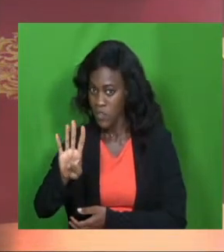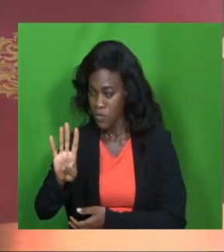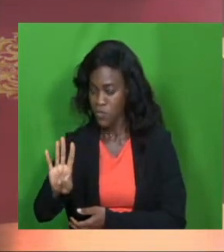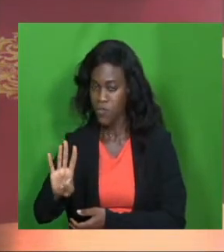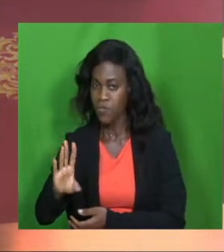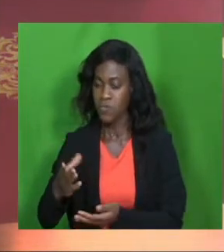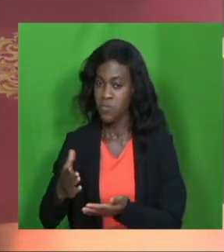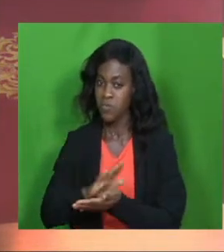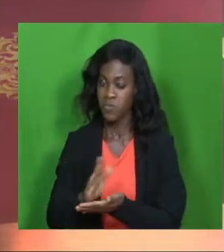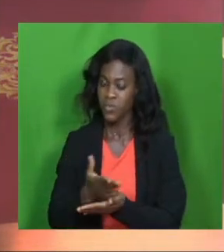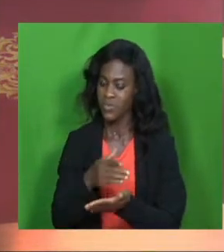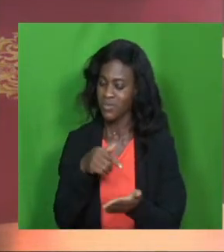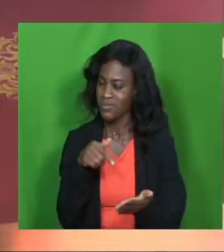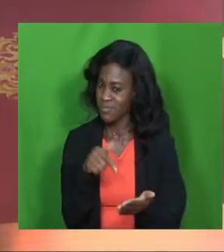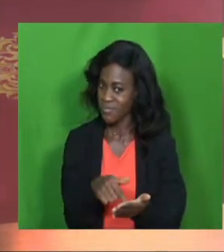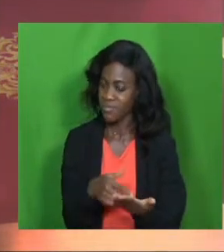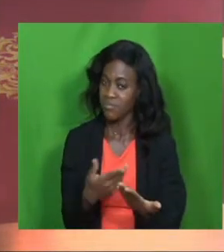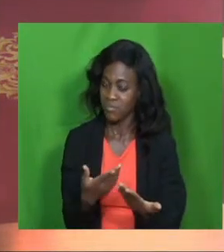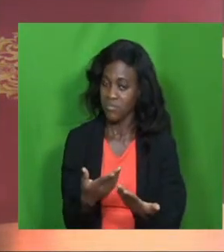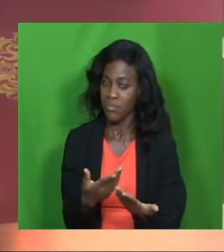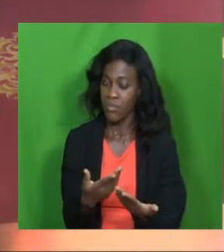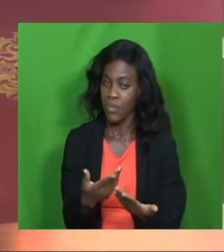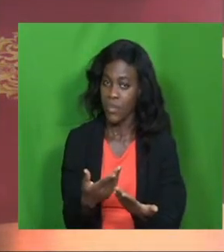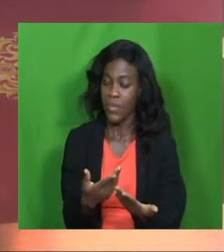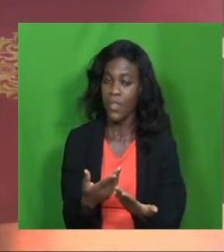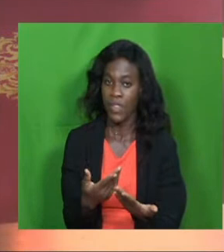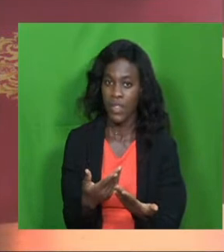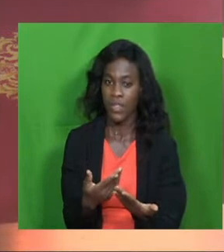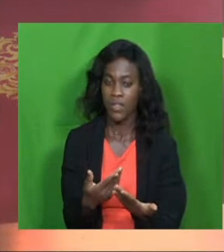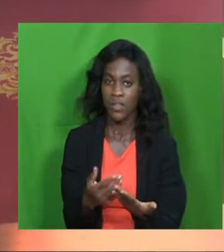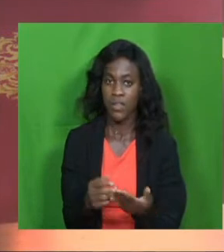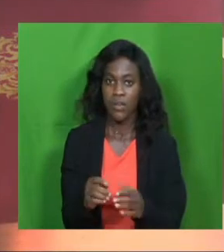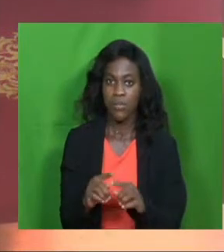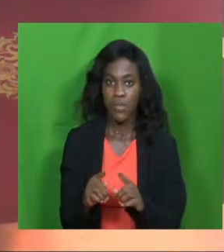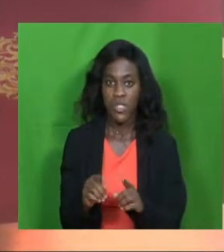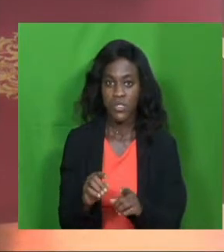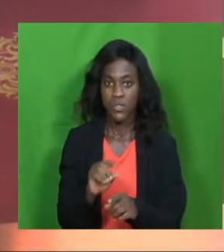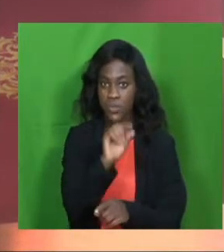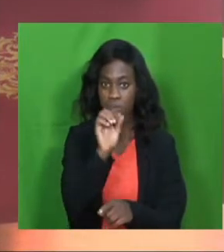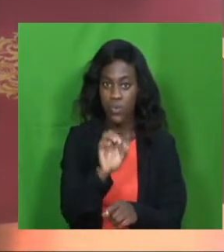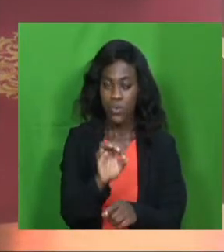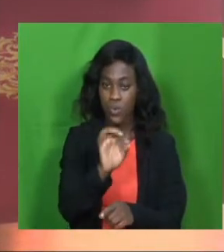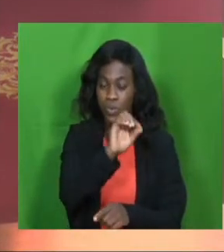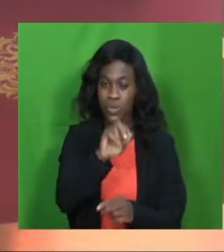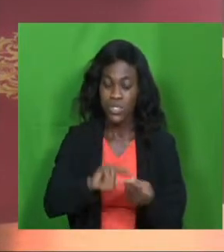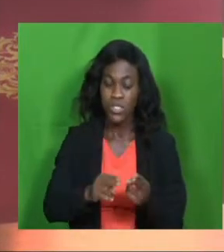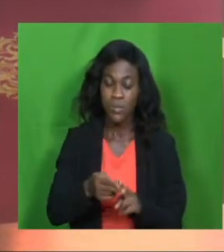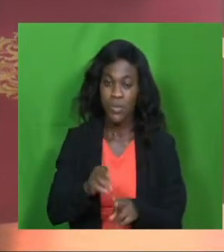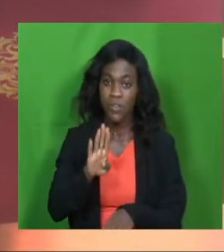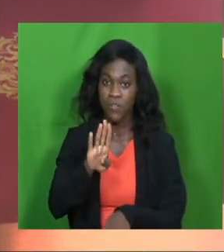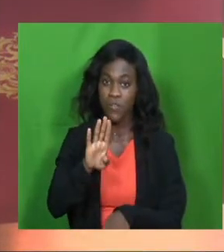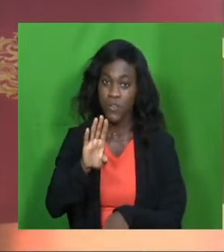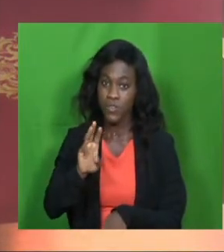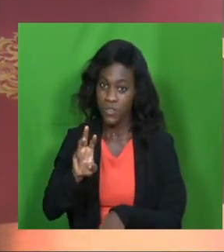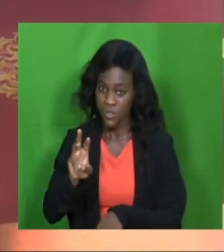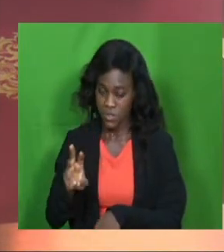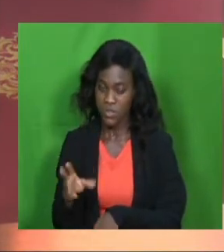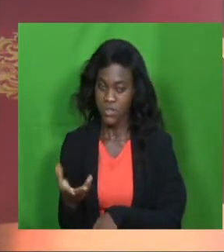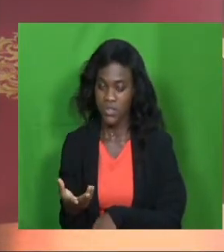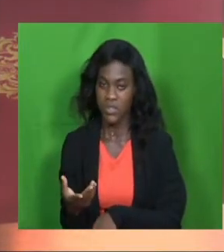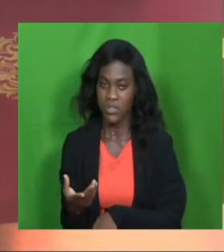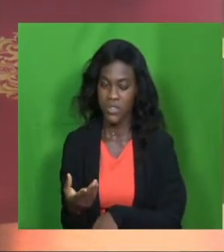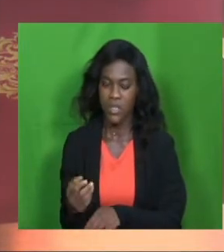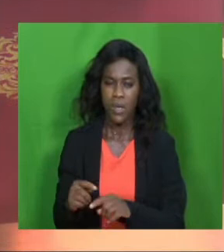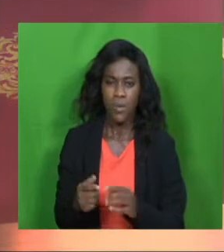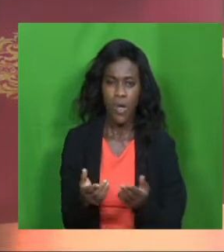44, excluding the answer to question number 166. So I will request the Hansard Department to